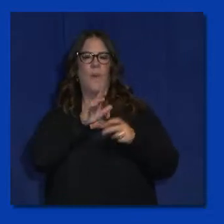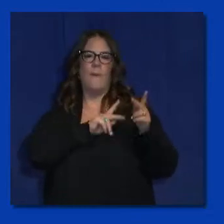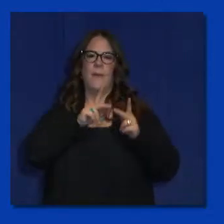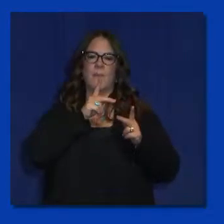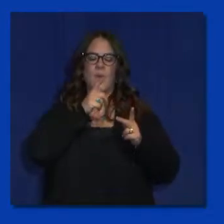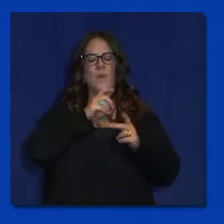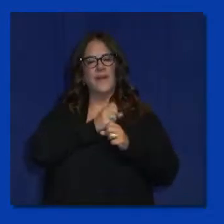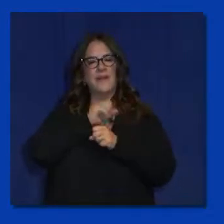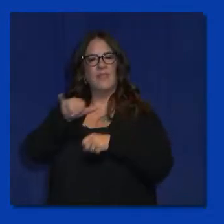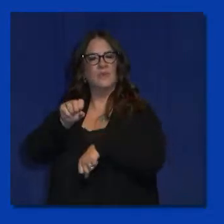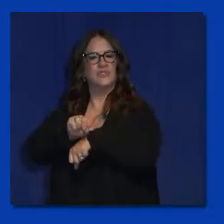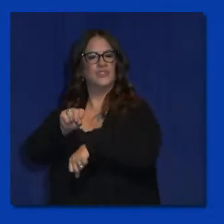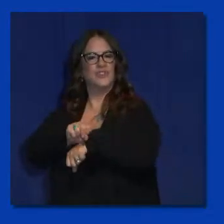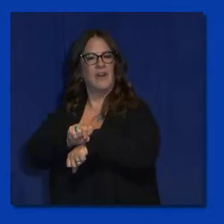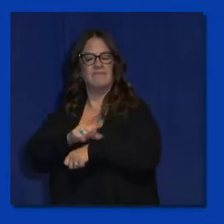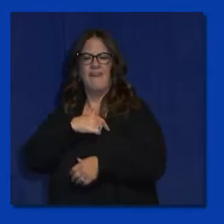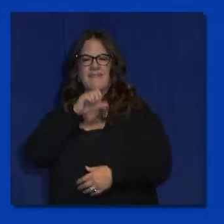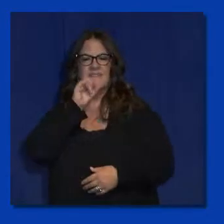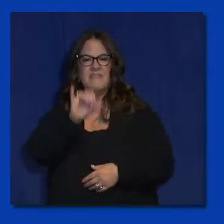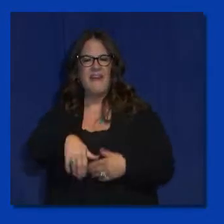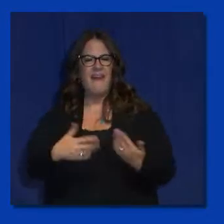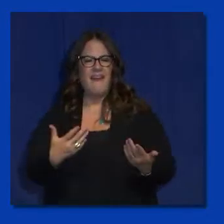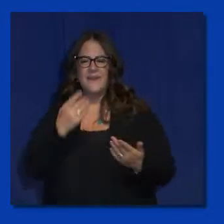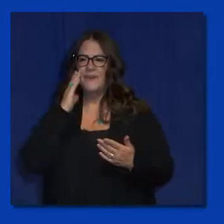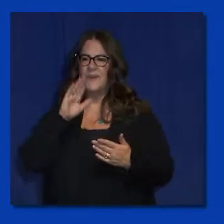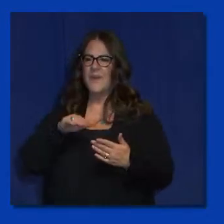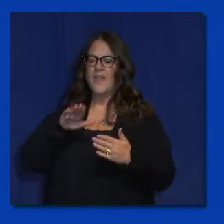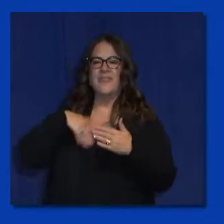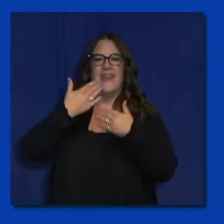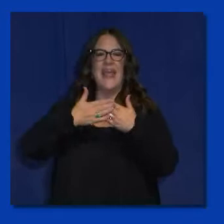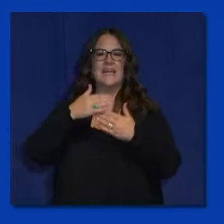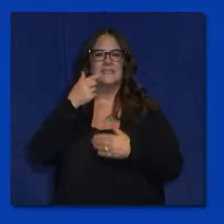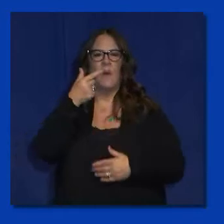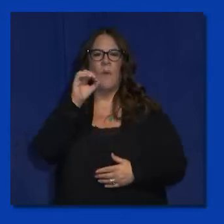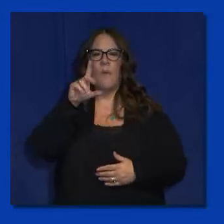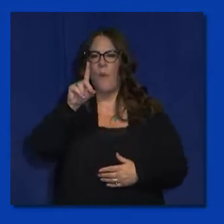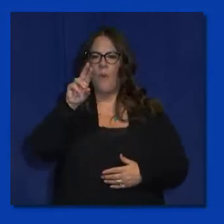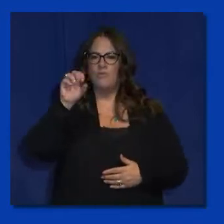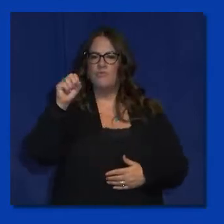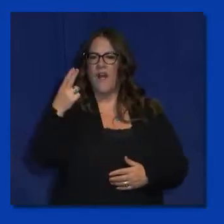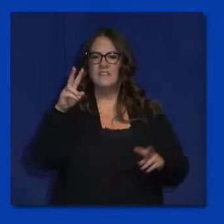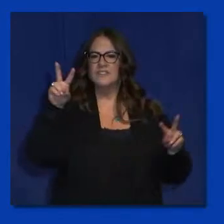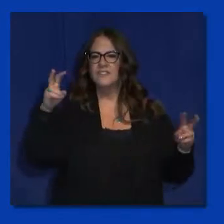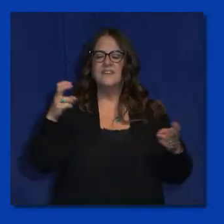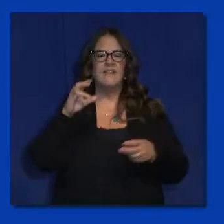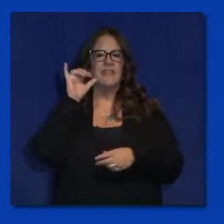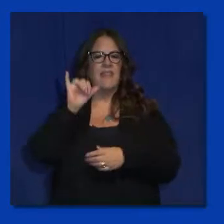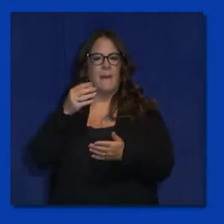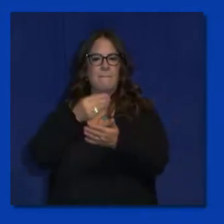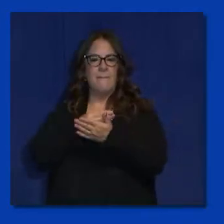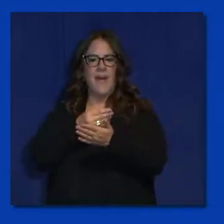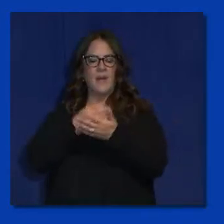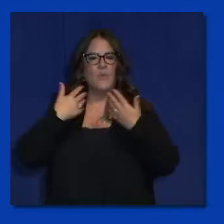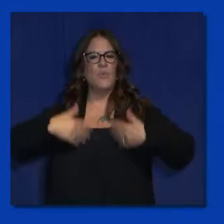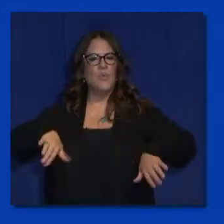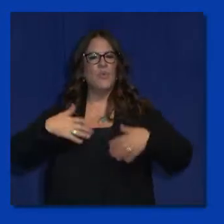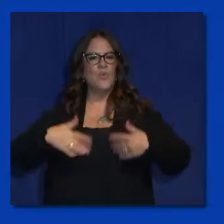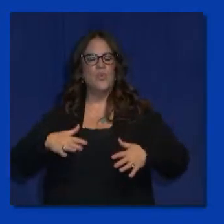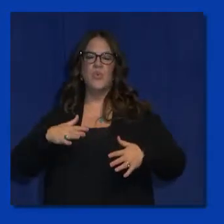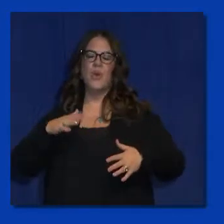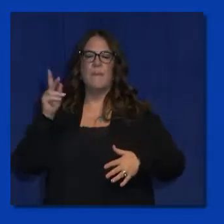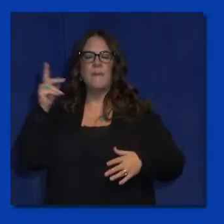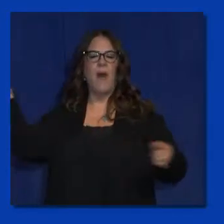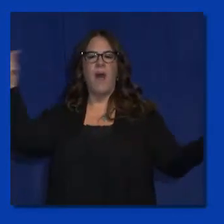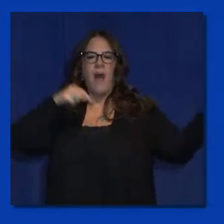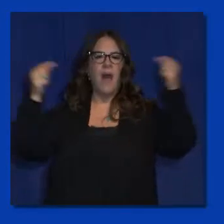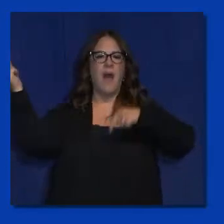I love this. So often the next big gold rush, and all that money becomes international, comes in the pockets of fancy folks,